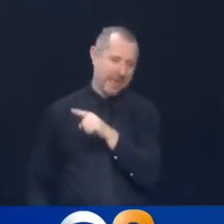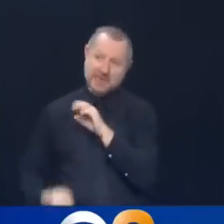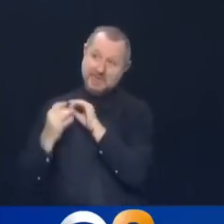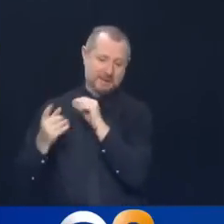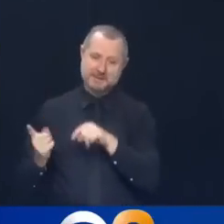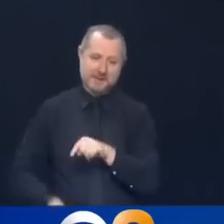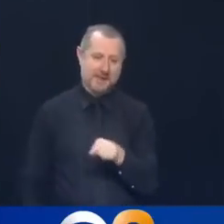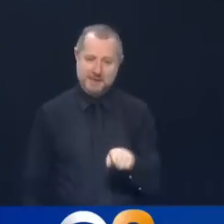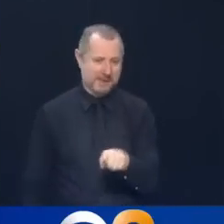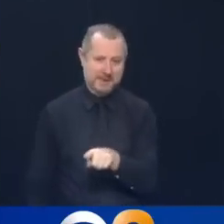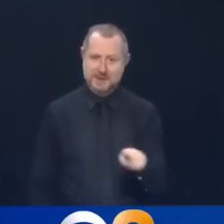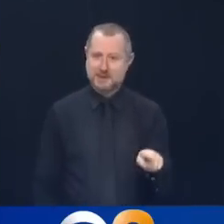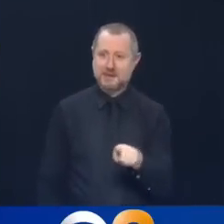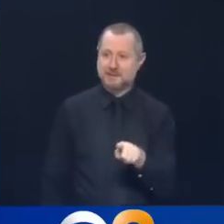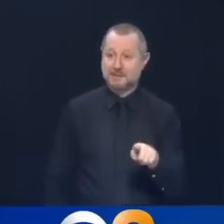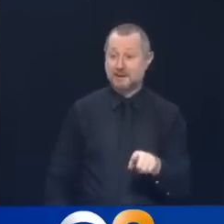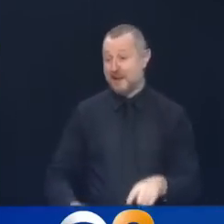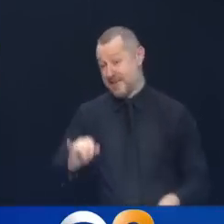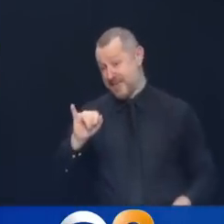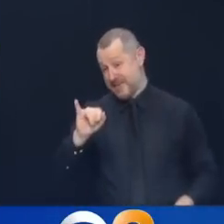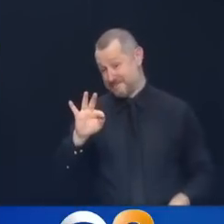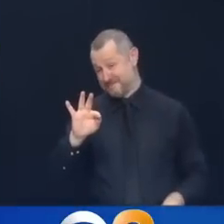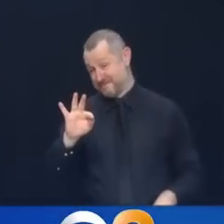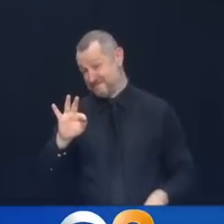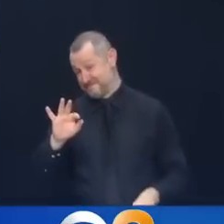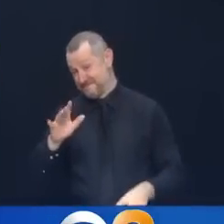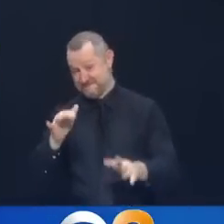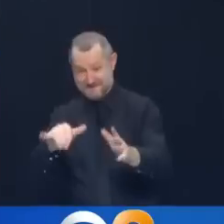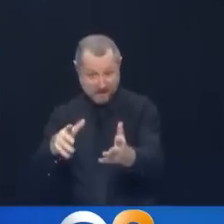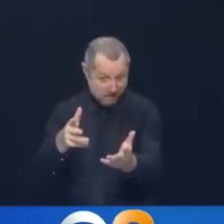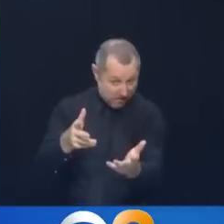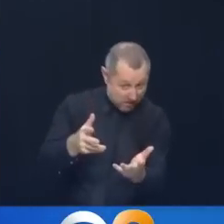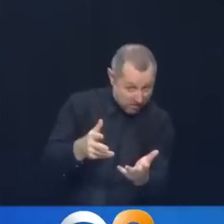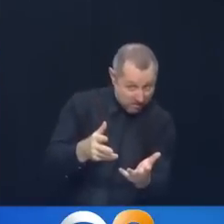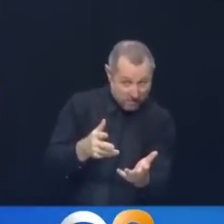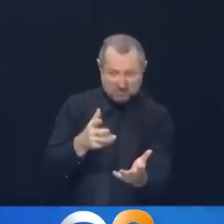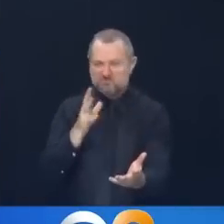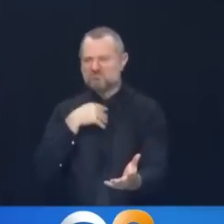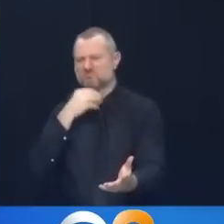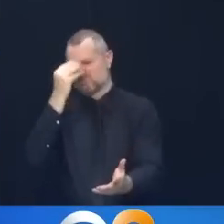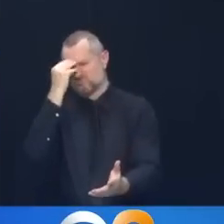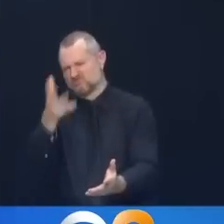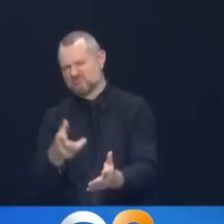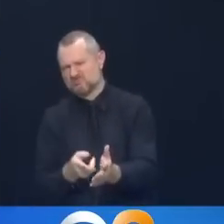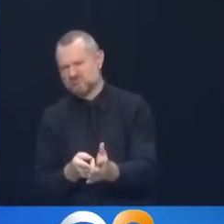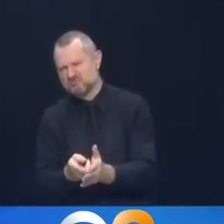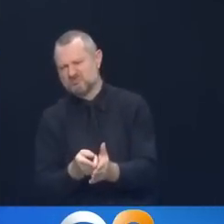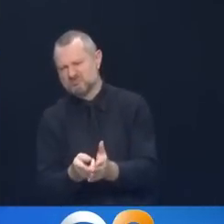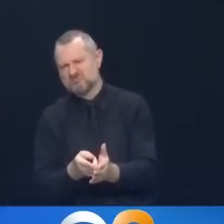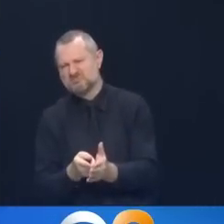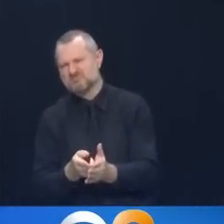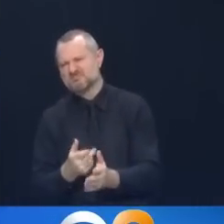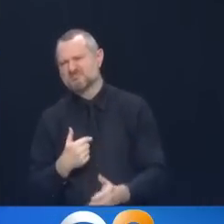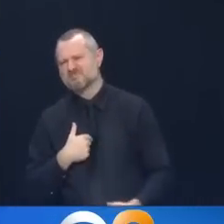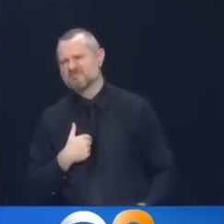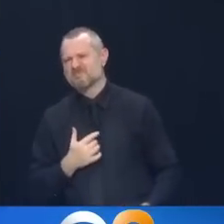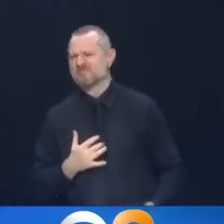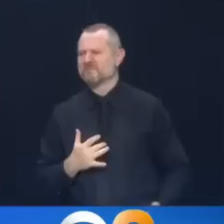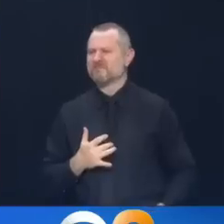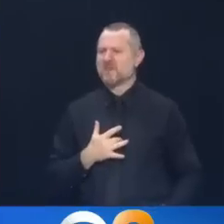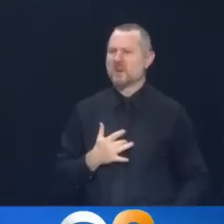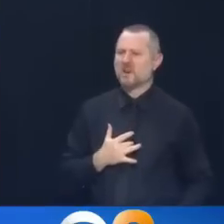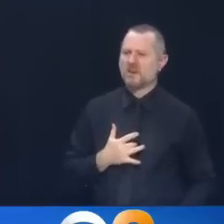That is, frankly, frightening to me as an